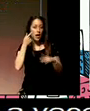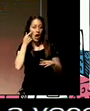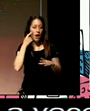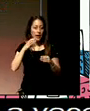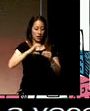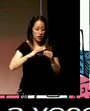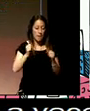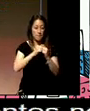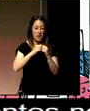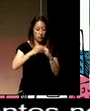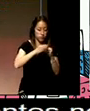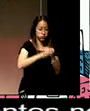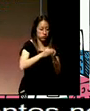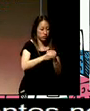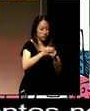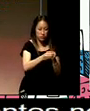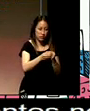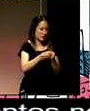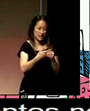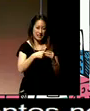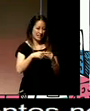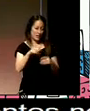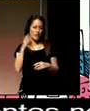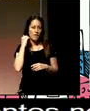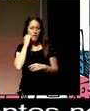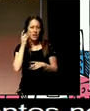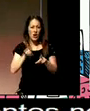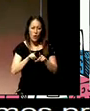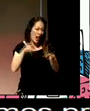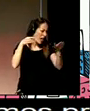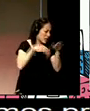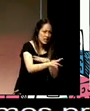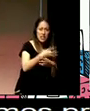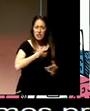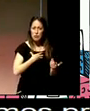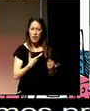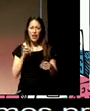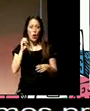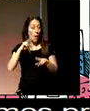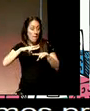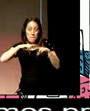We cannot preserve irregular cobblestones.